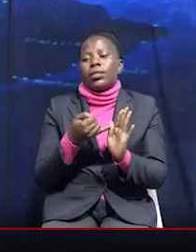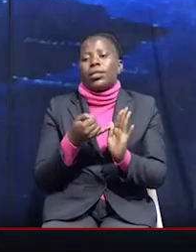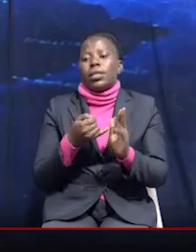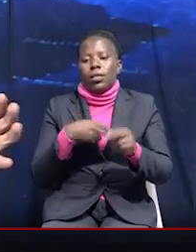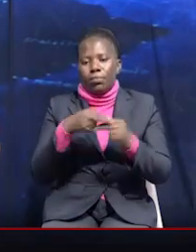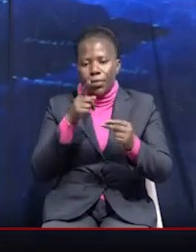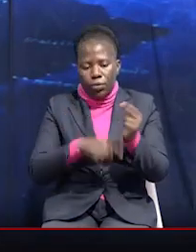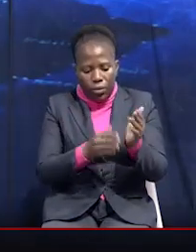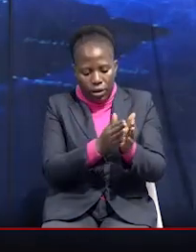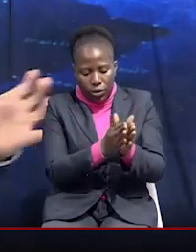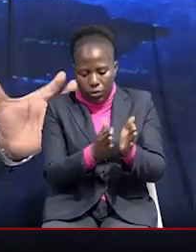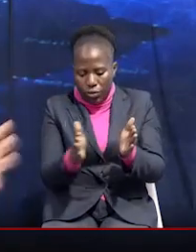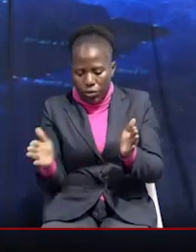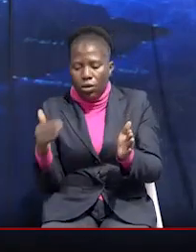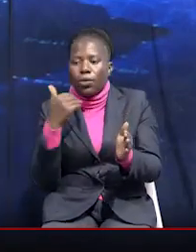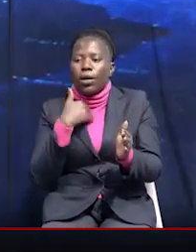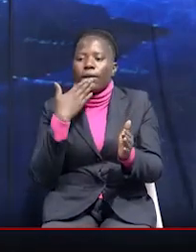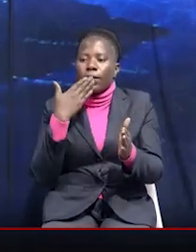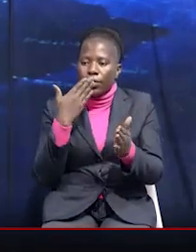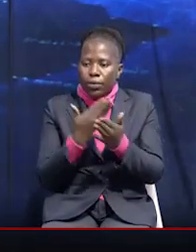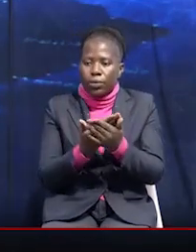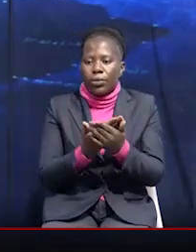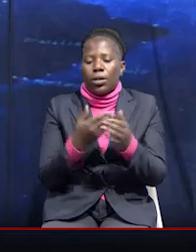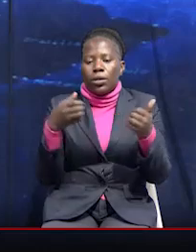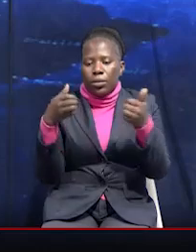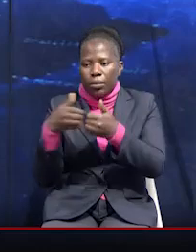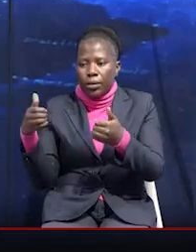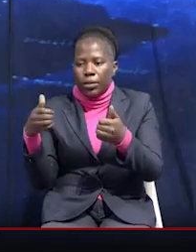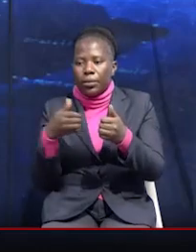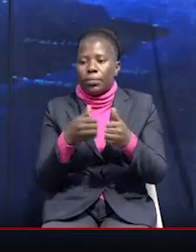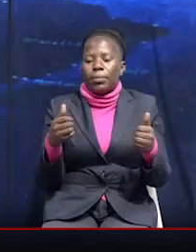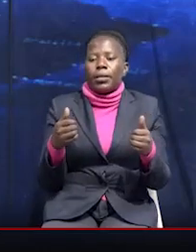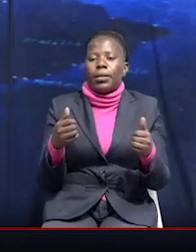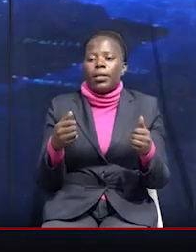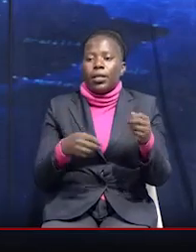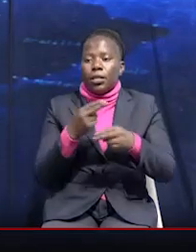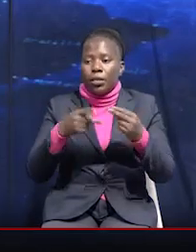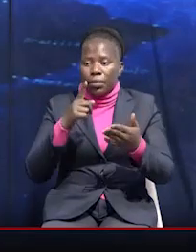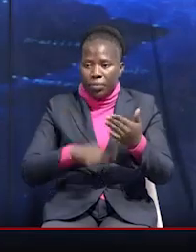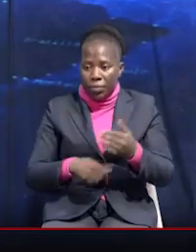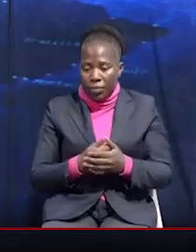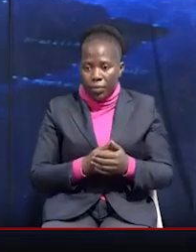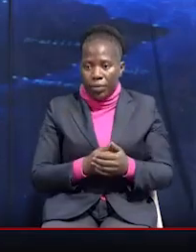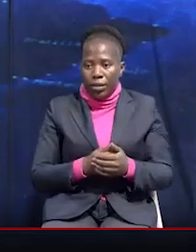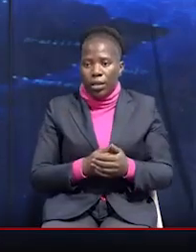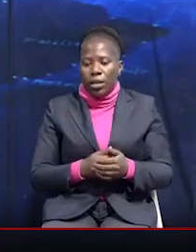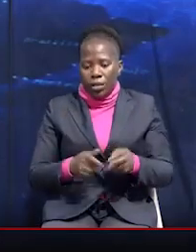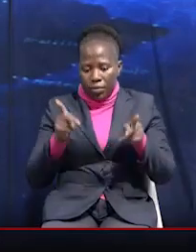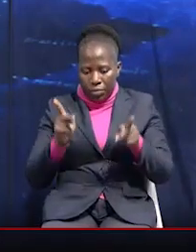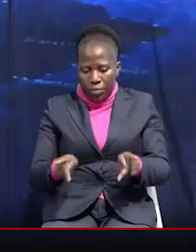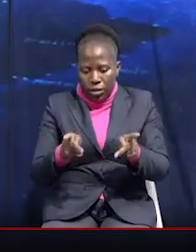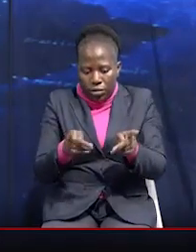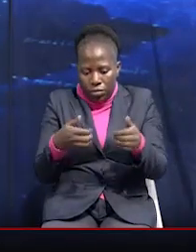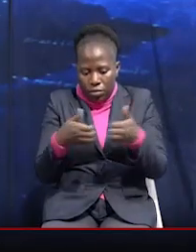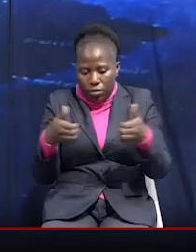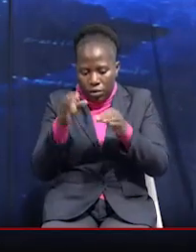should be a window for good incentives around the banking sector, so that whoever is doing activities within the banking